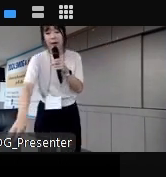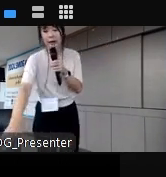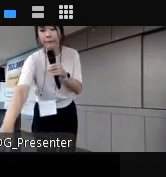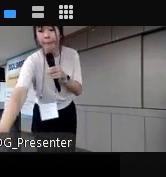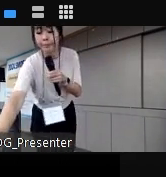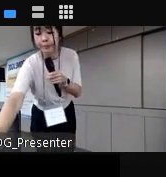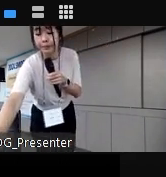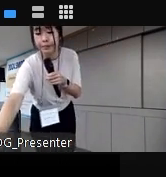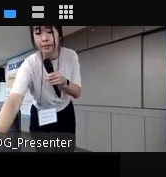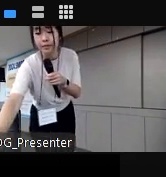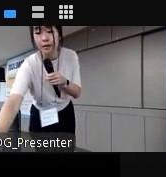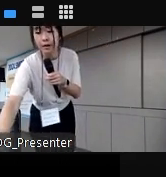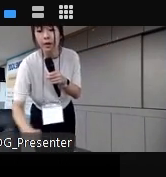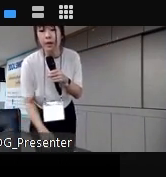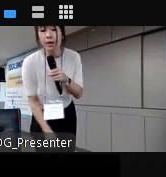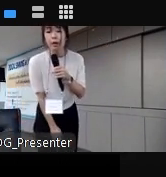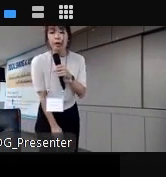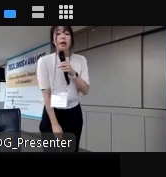what.